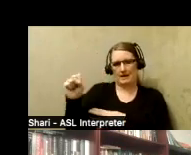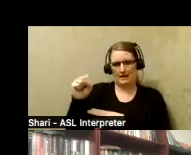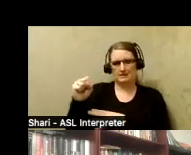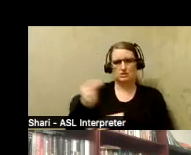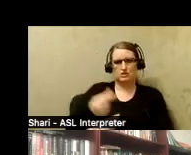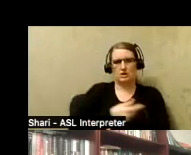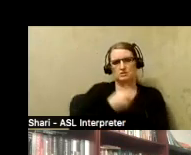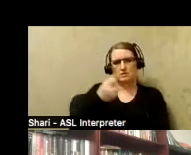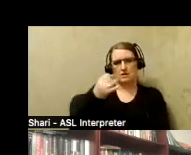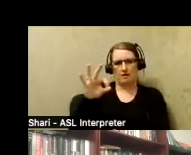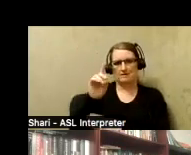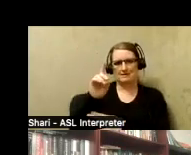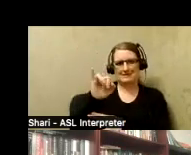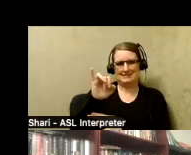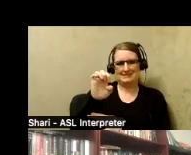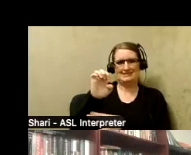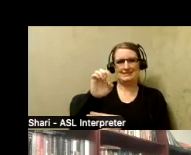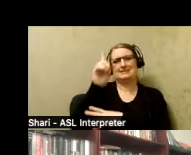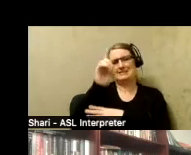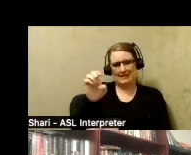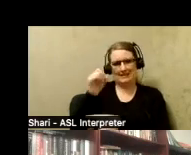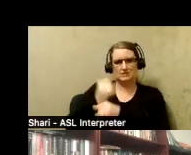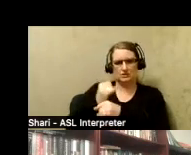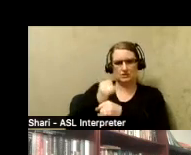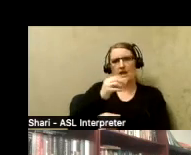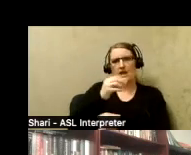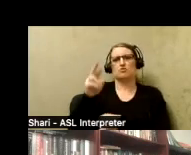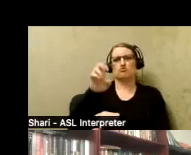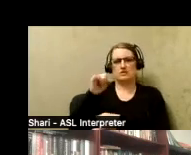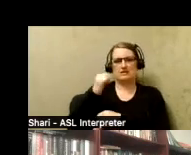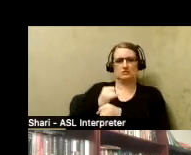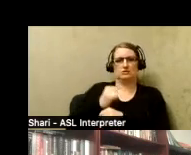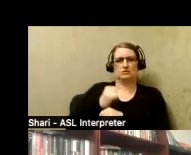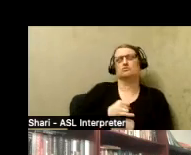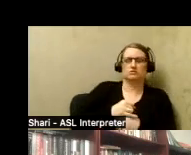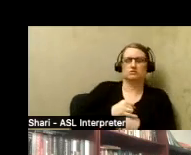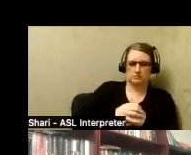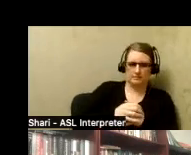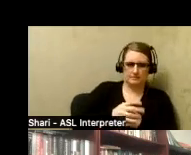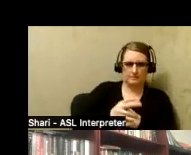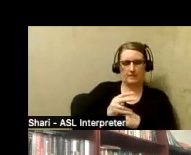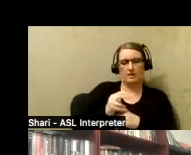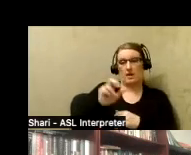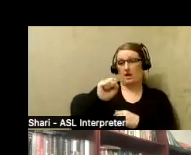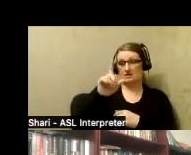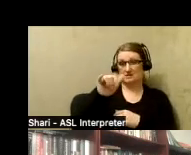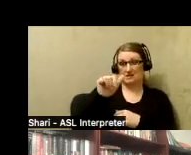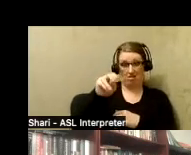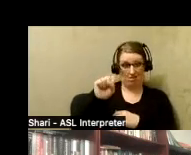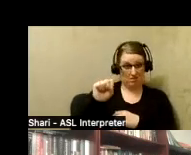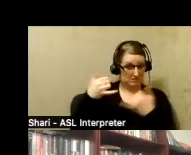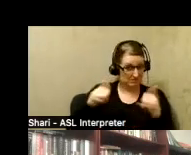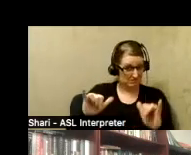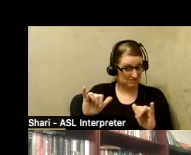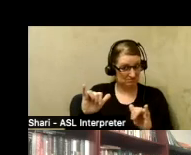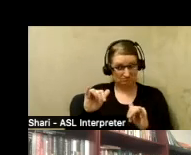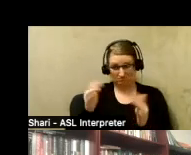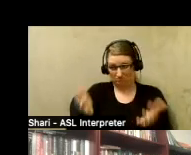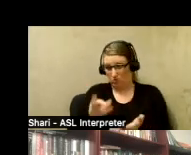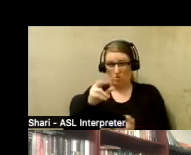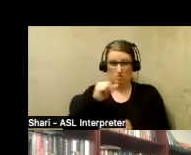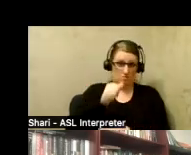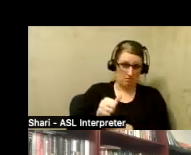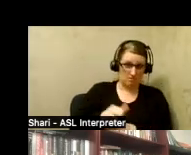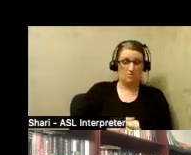Genealogies of Deinstitutionalization and Reinstitutionalization. She's going to ask, are asylums behind us, and how might